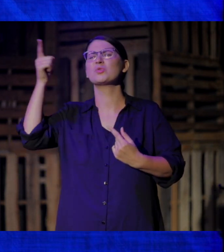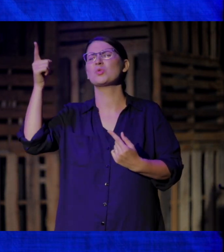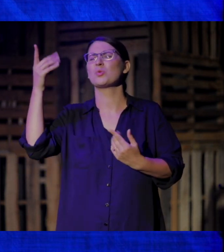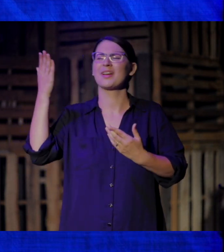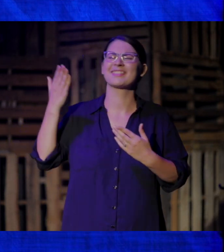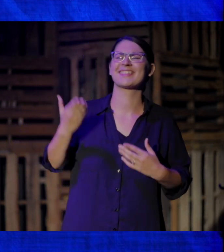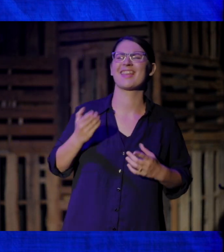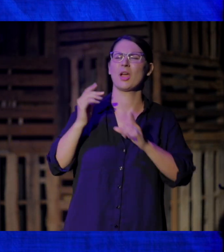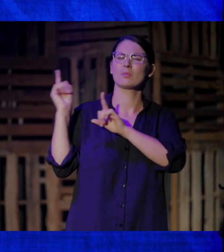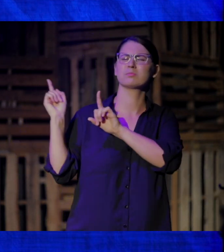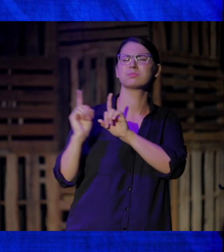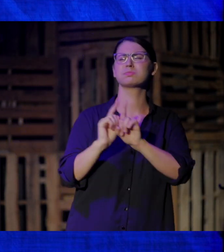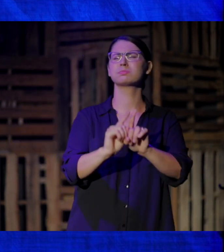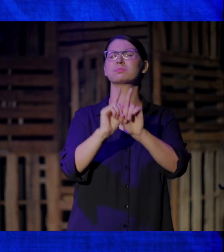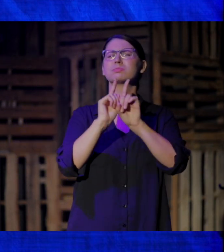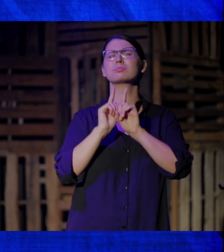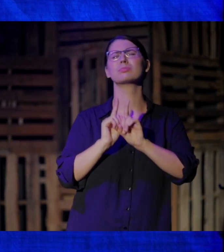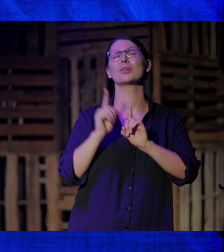are working.